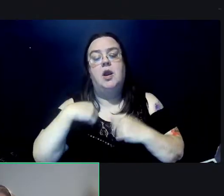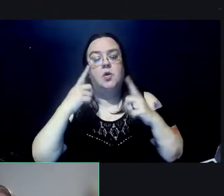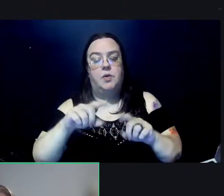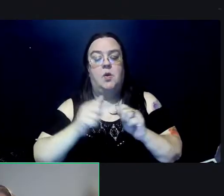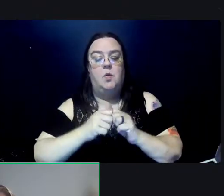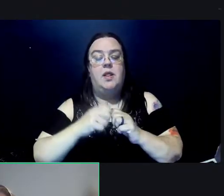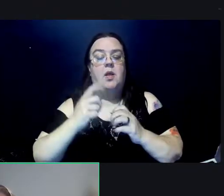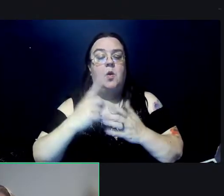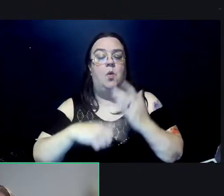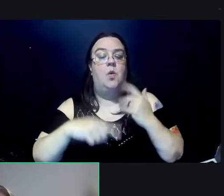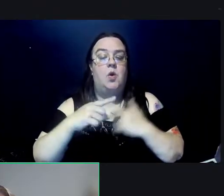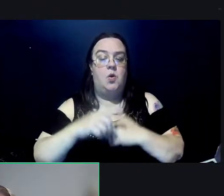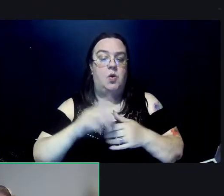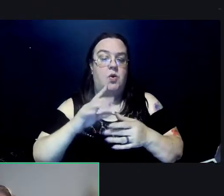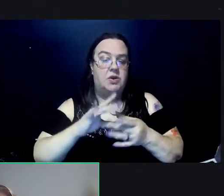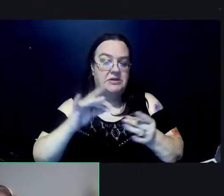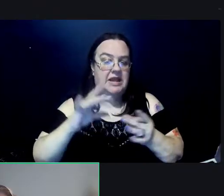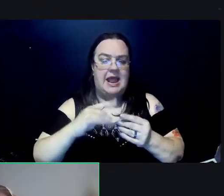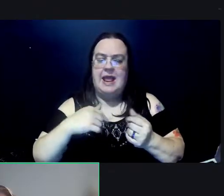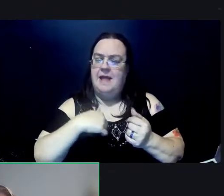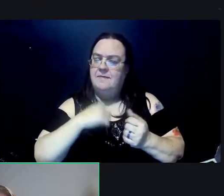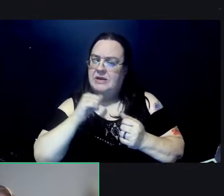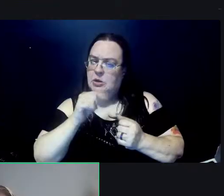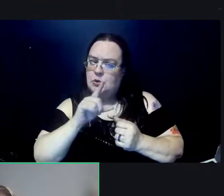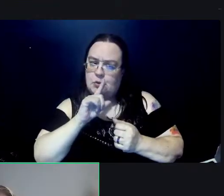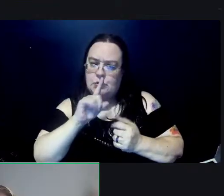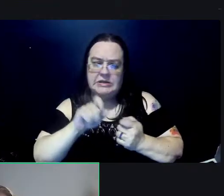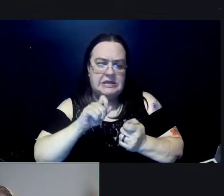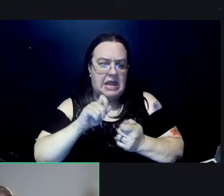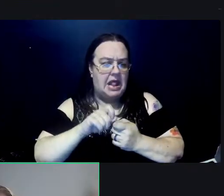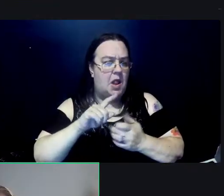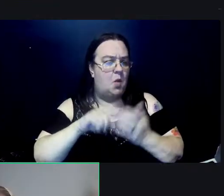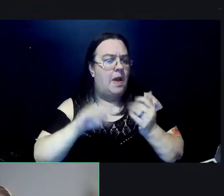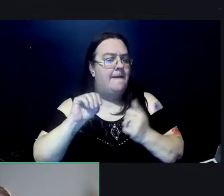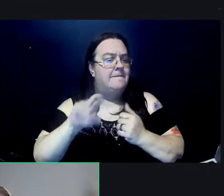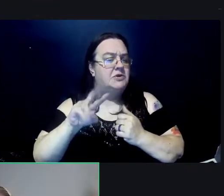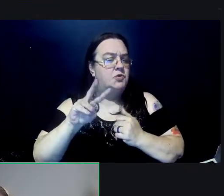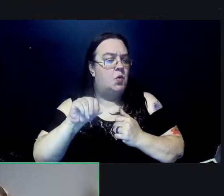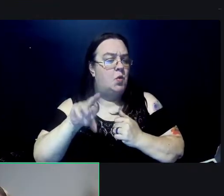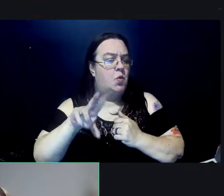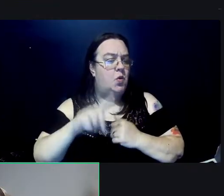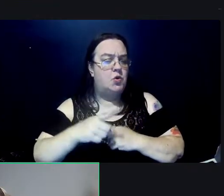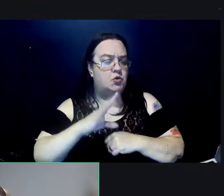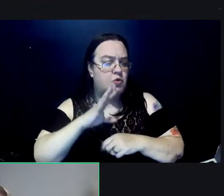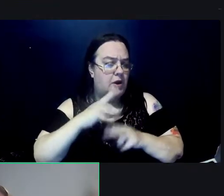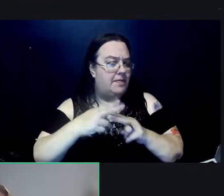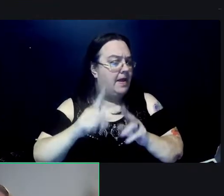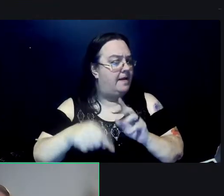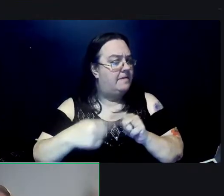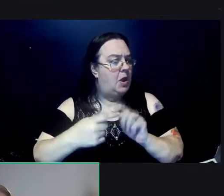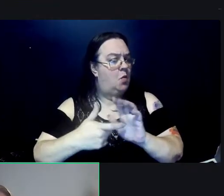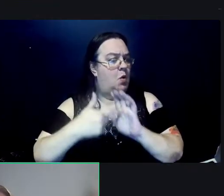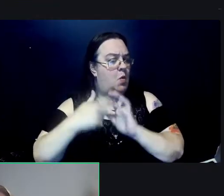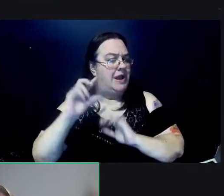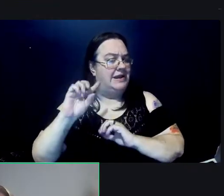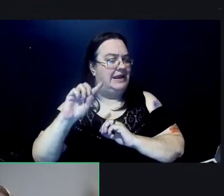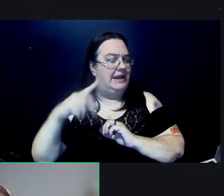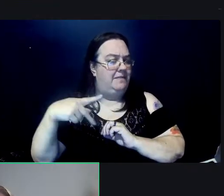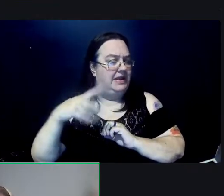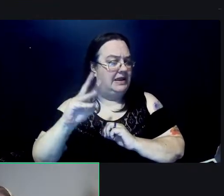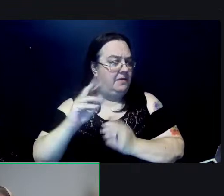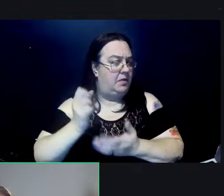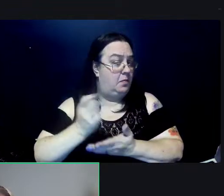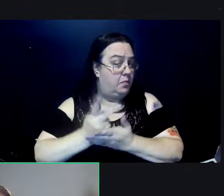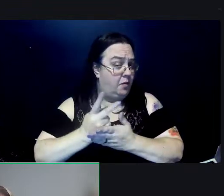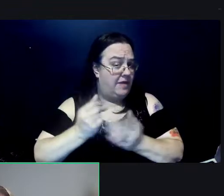I'm not sure exactly what Mr. Ward is referring to of requiring DPW approval at this point,